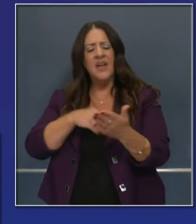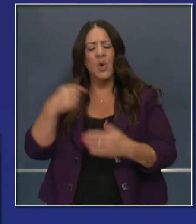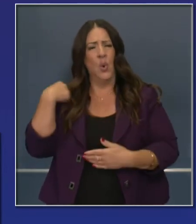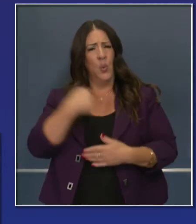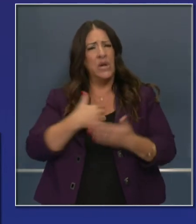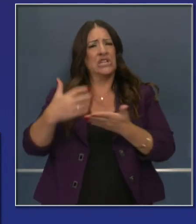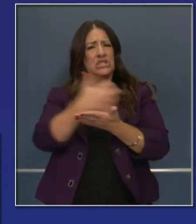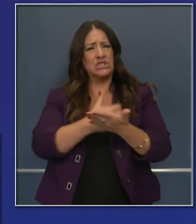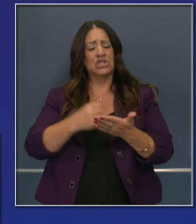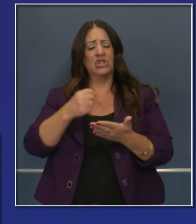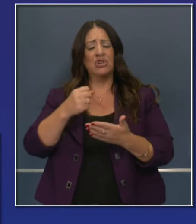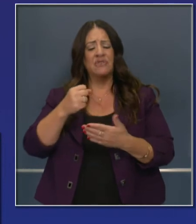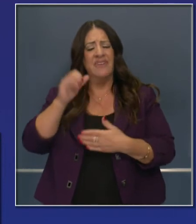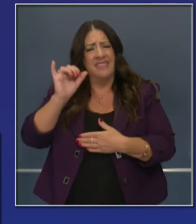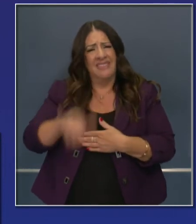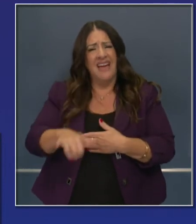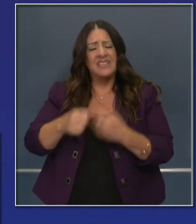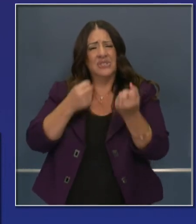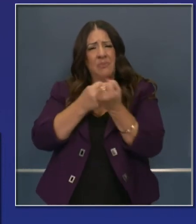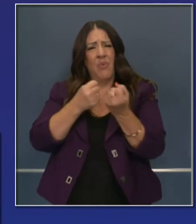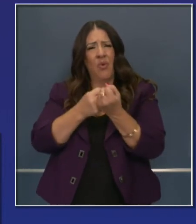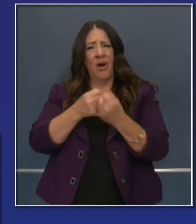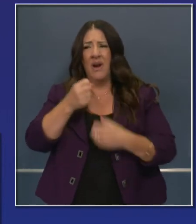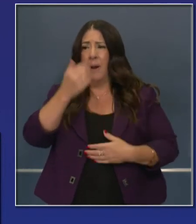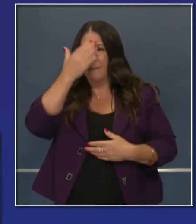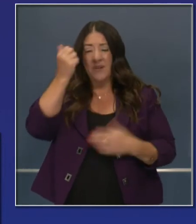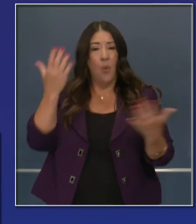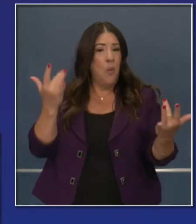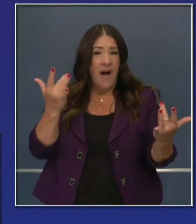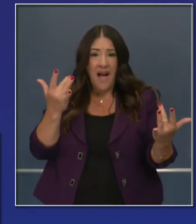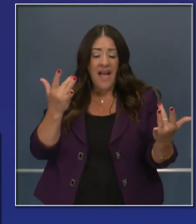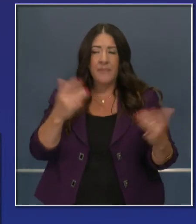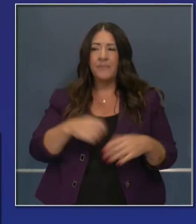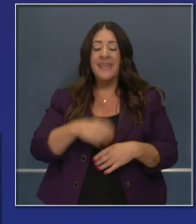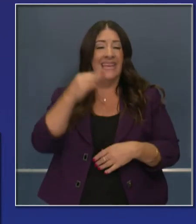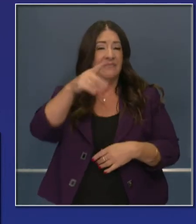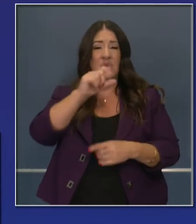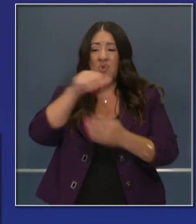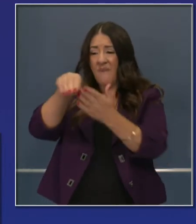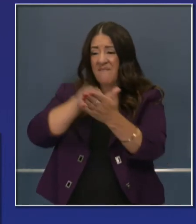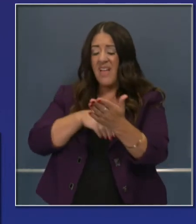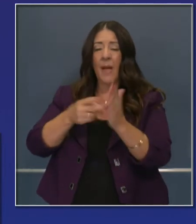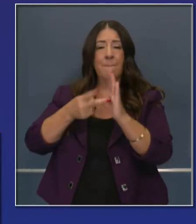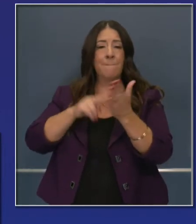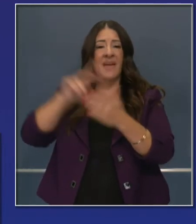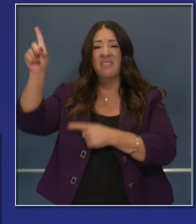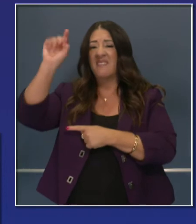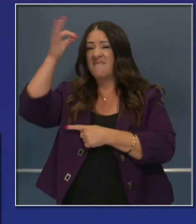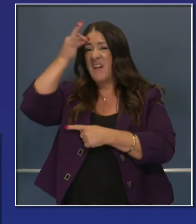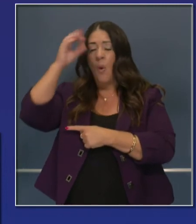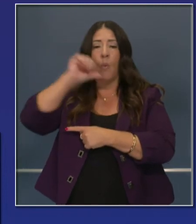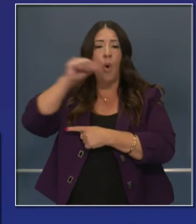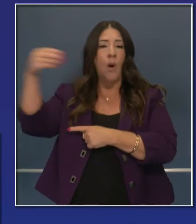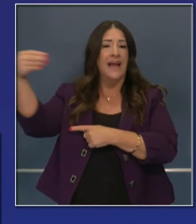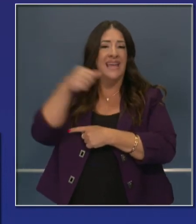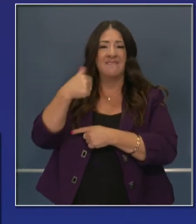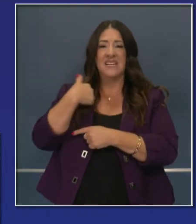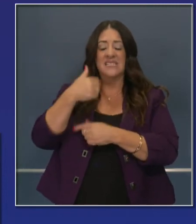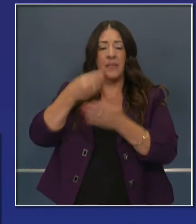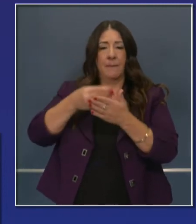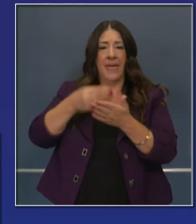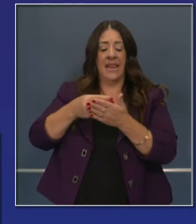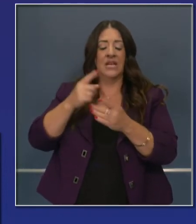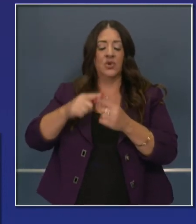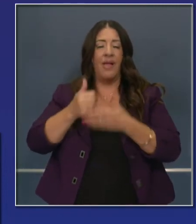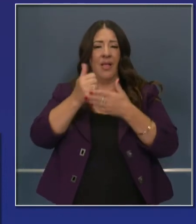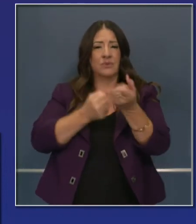like ours. And why is it important? Because $10,000 we could lose per person that goes uncounted. $10,000. Just think about